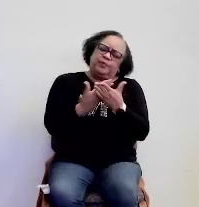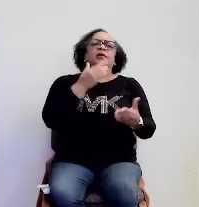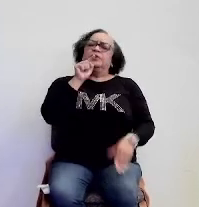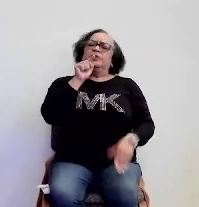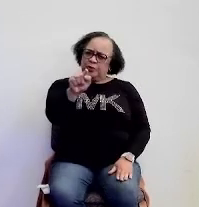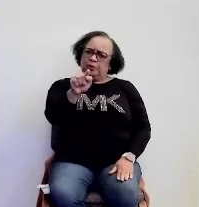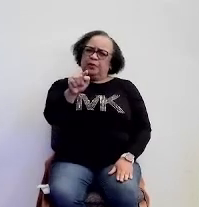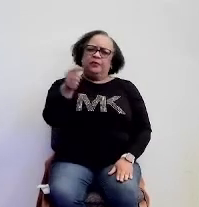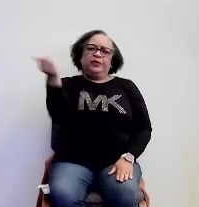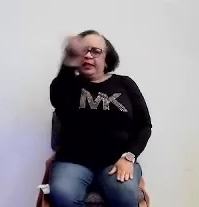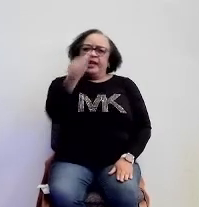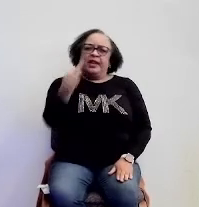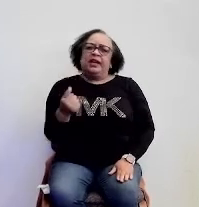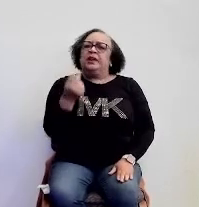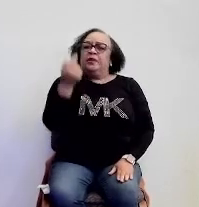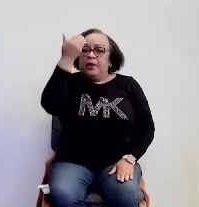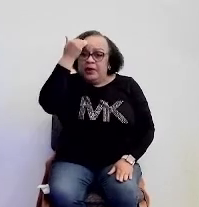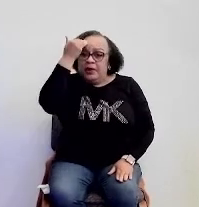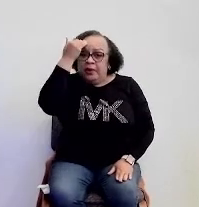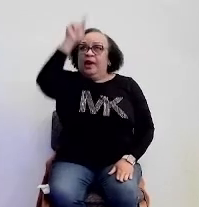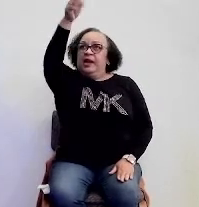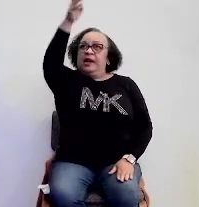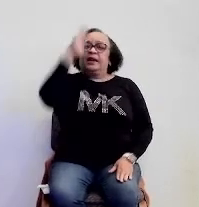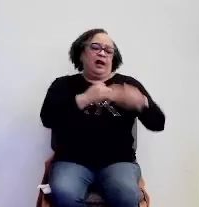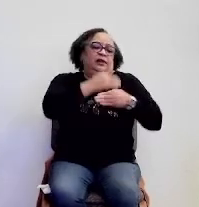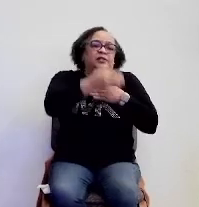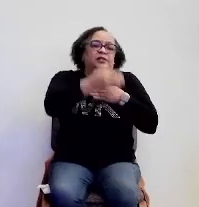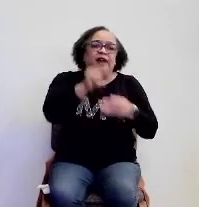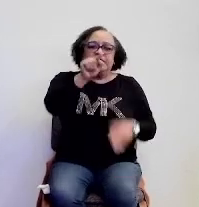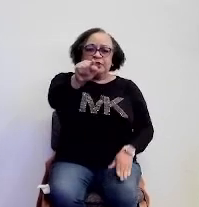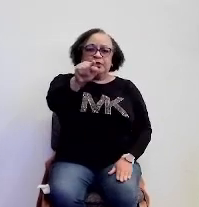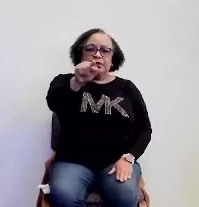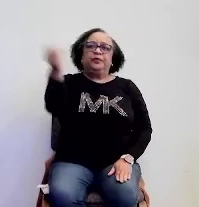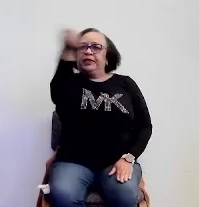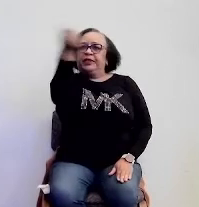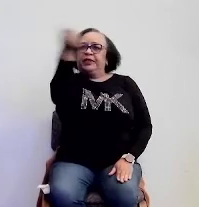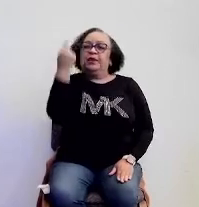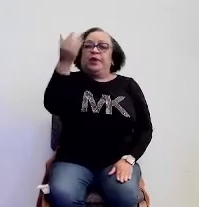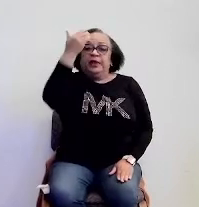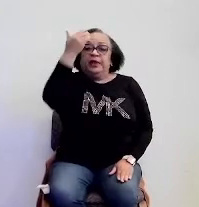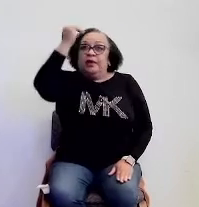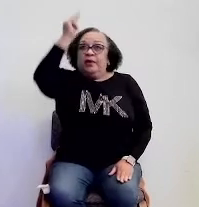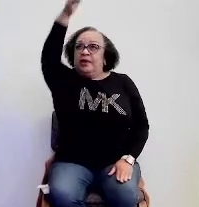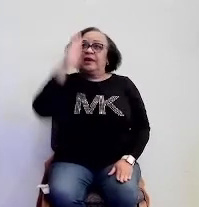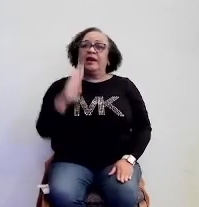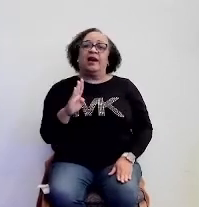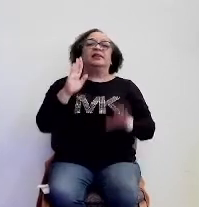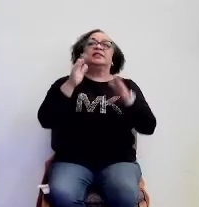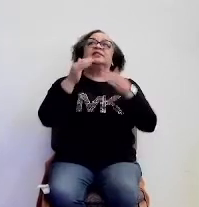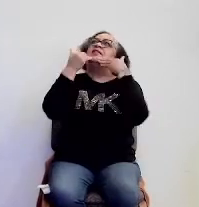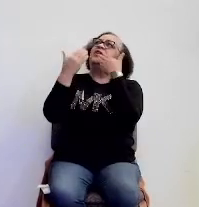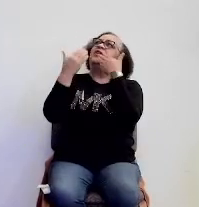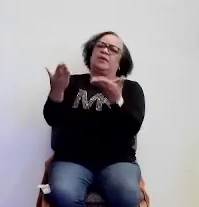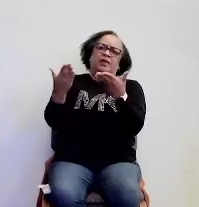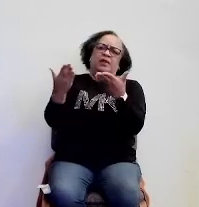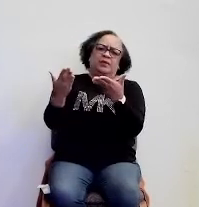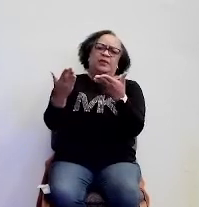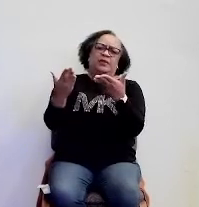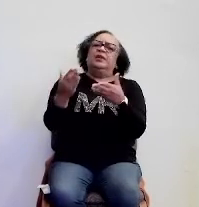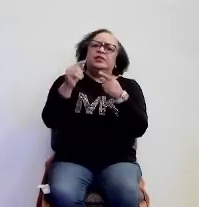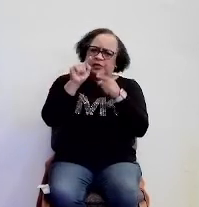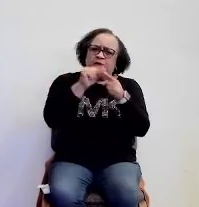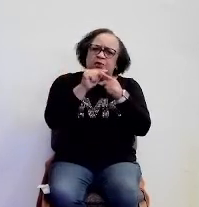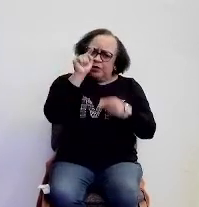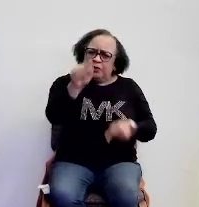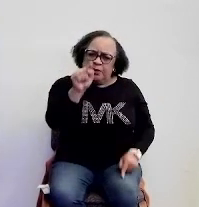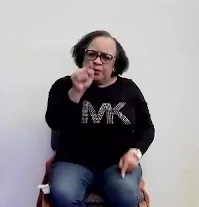you? Anybody know that God's been kind to you? Anybody know God's been grateful to you?